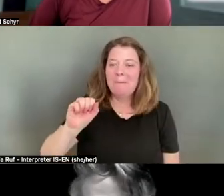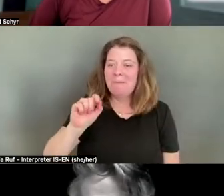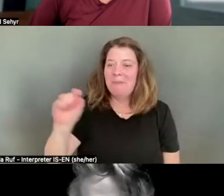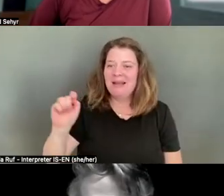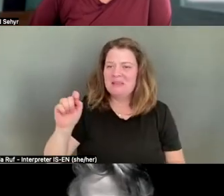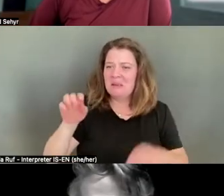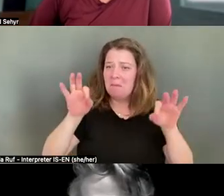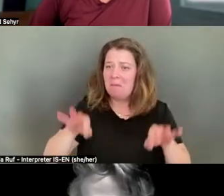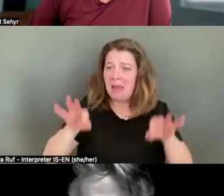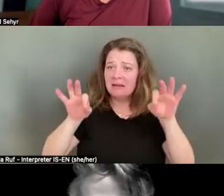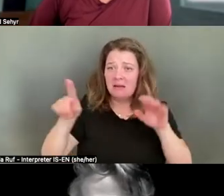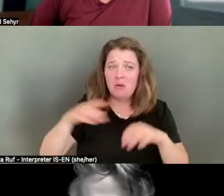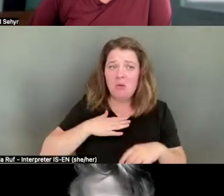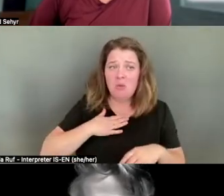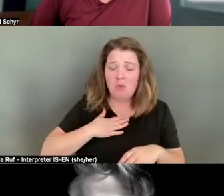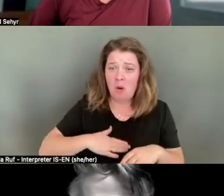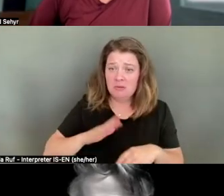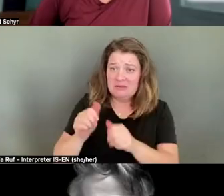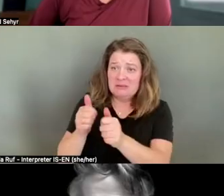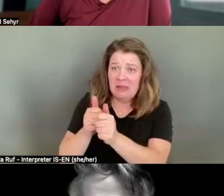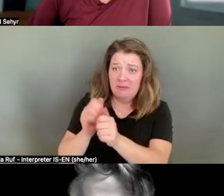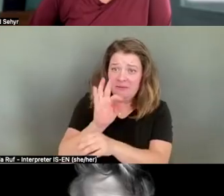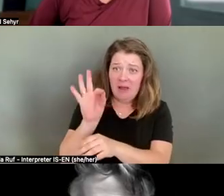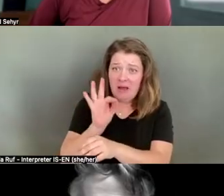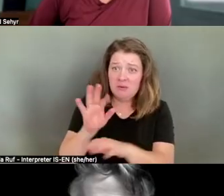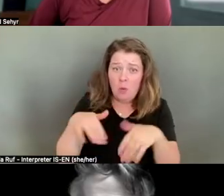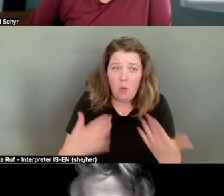want me to just read it out very quickly?